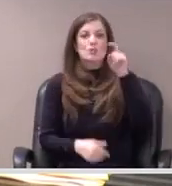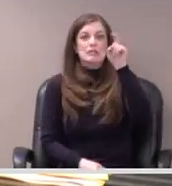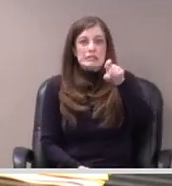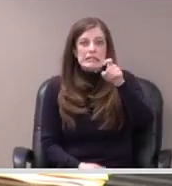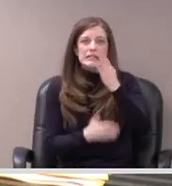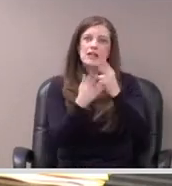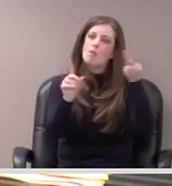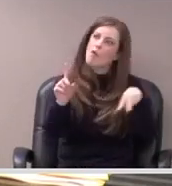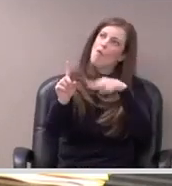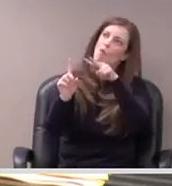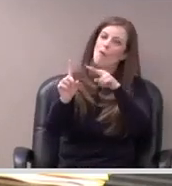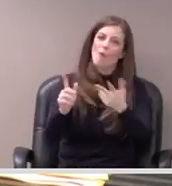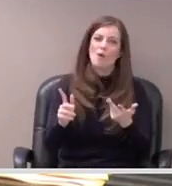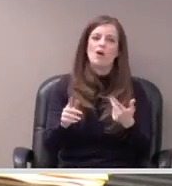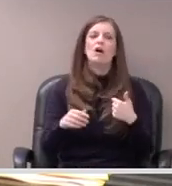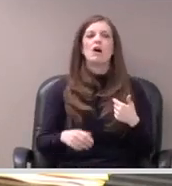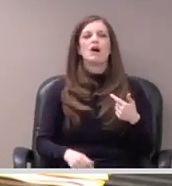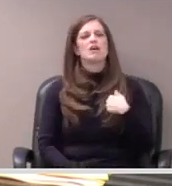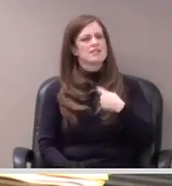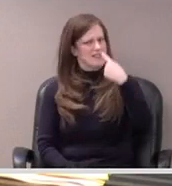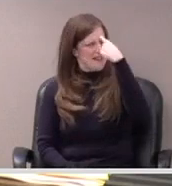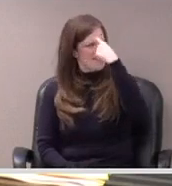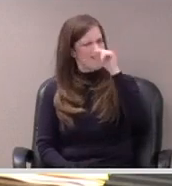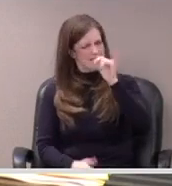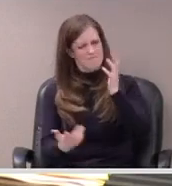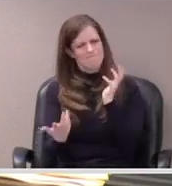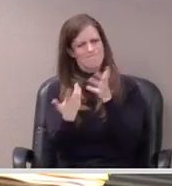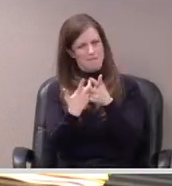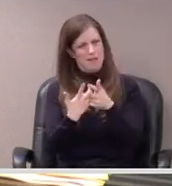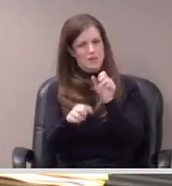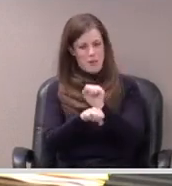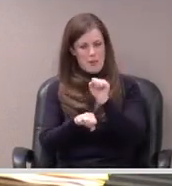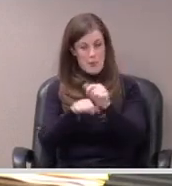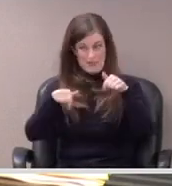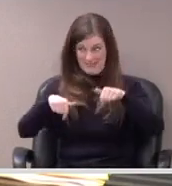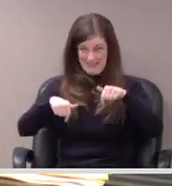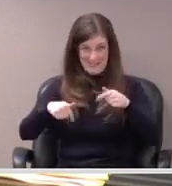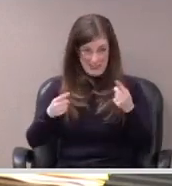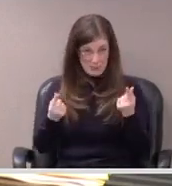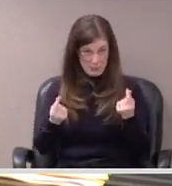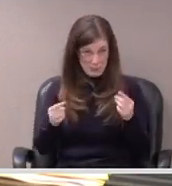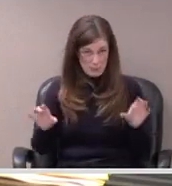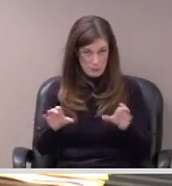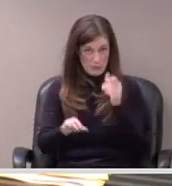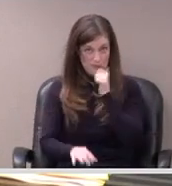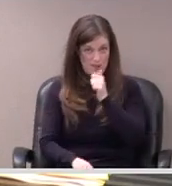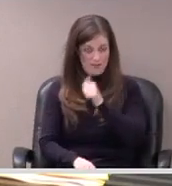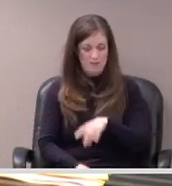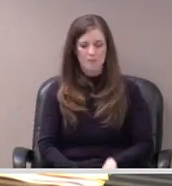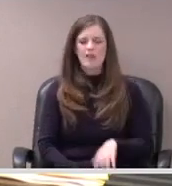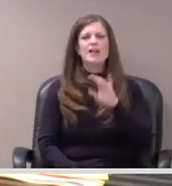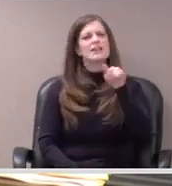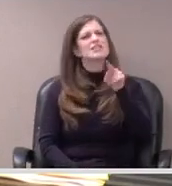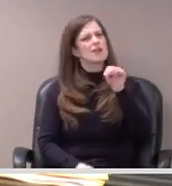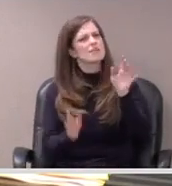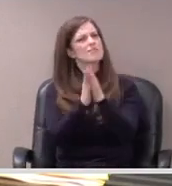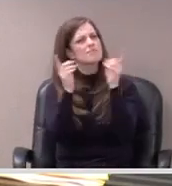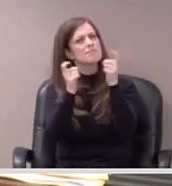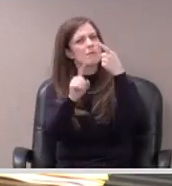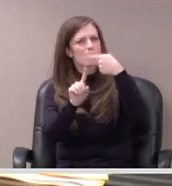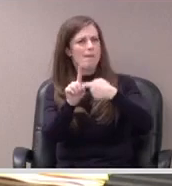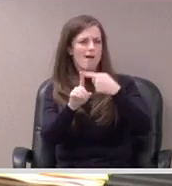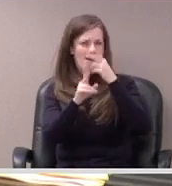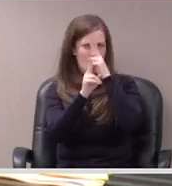to." I think that fits the work that we do on a daily basis. January is Celebration Month, honoring